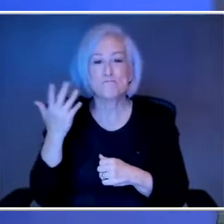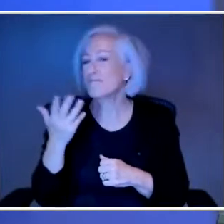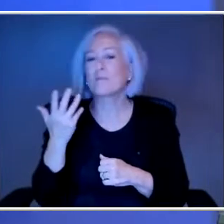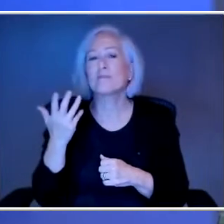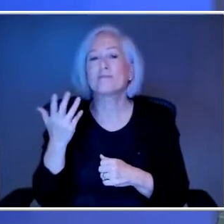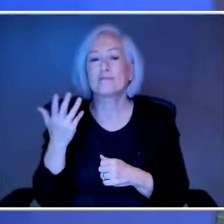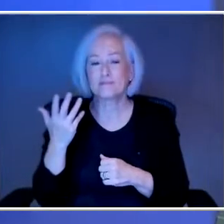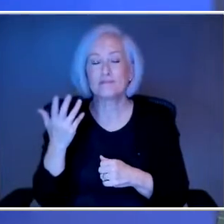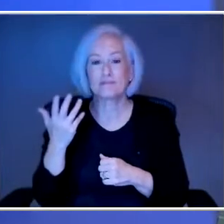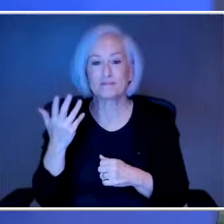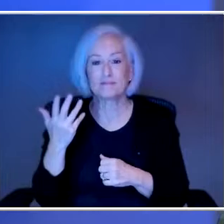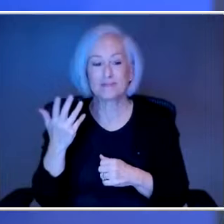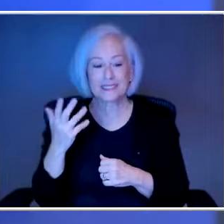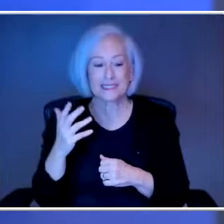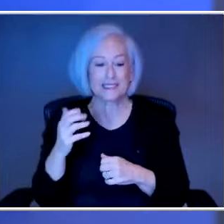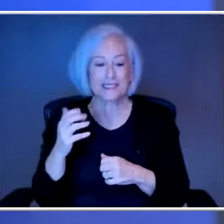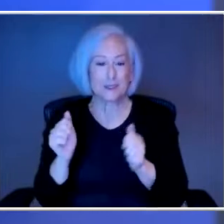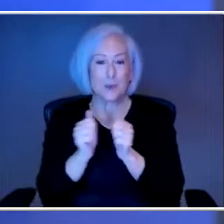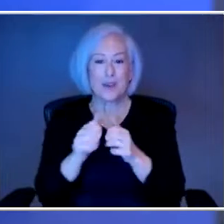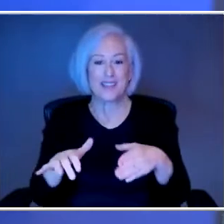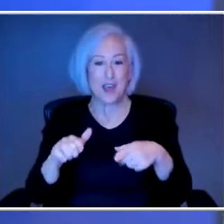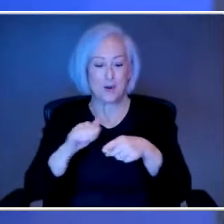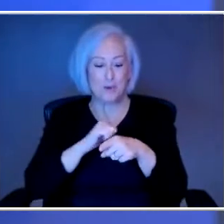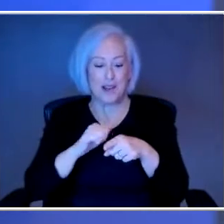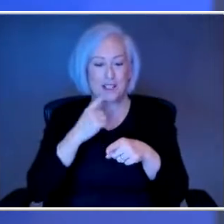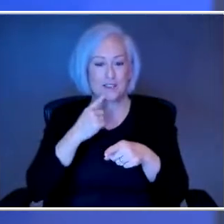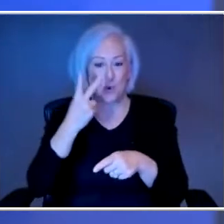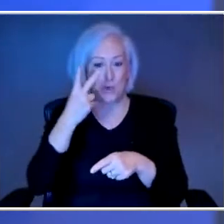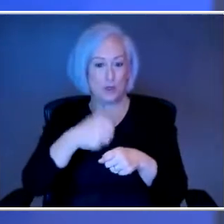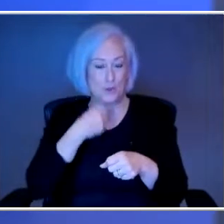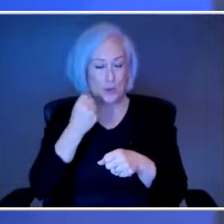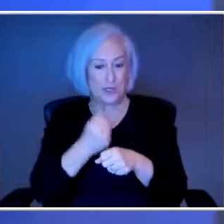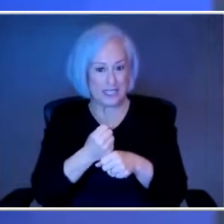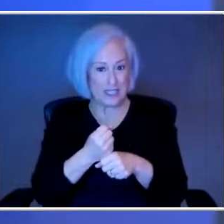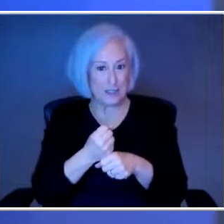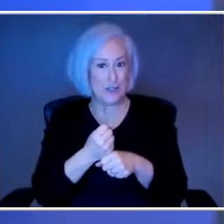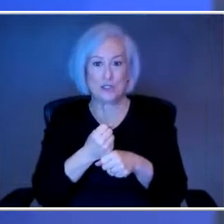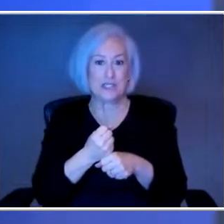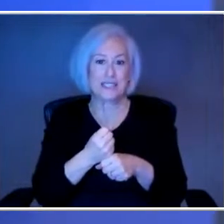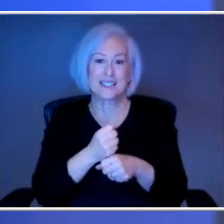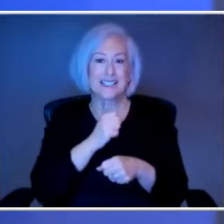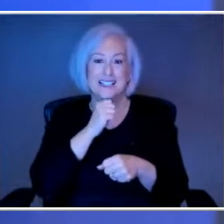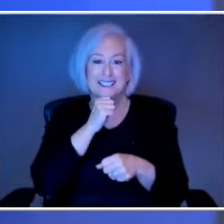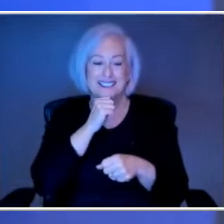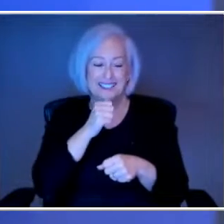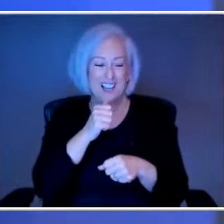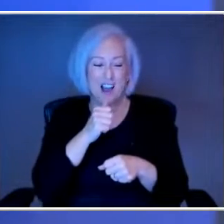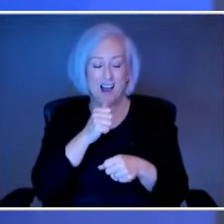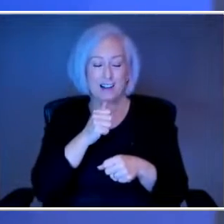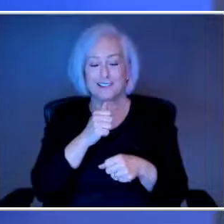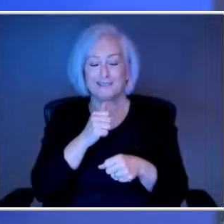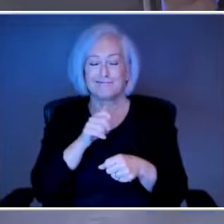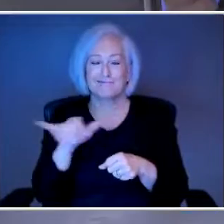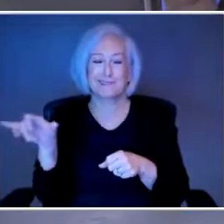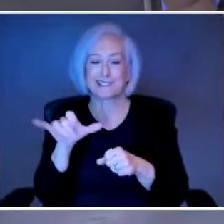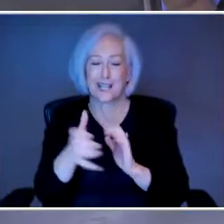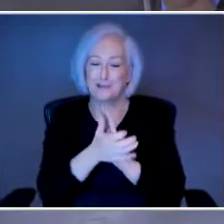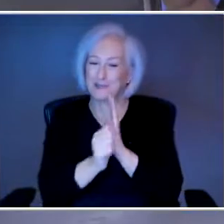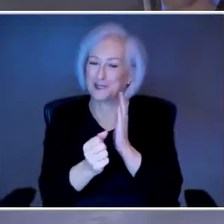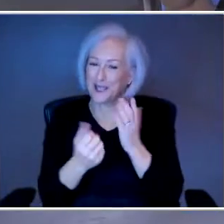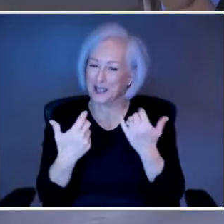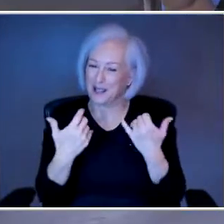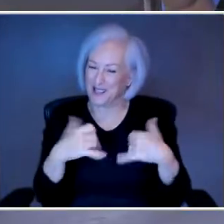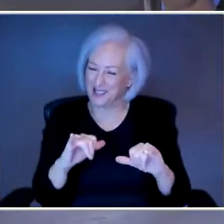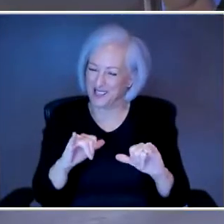being out of practice for 2 years, I haven't got my original chops back, but they're getting there. We're getting there. Yes. Okay. Oh